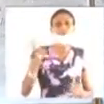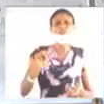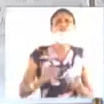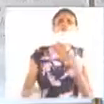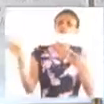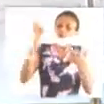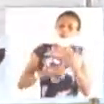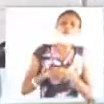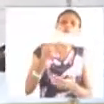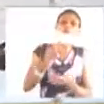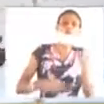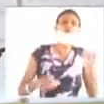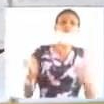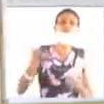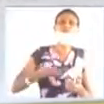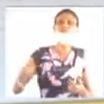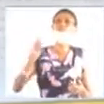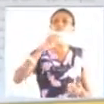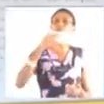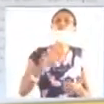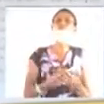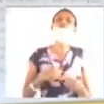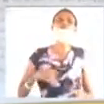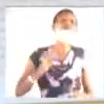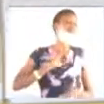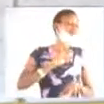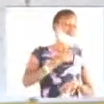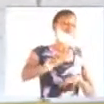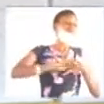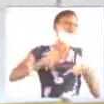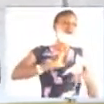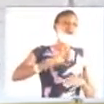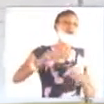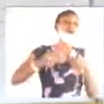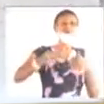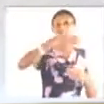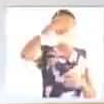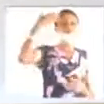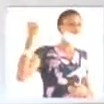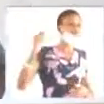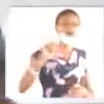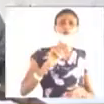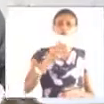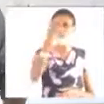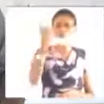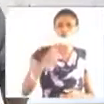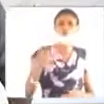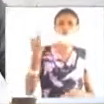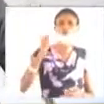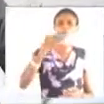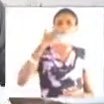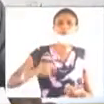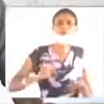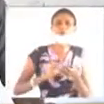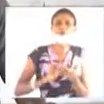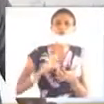The last one here is they always have loss of memory. Tell them to repeat what